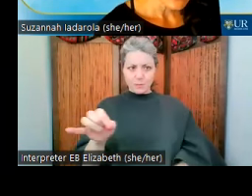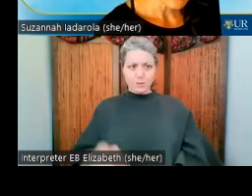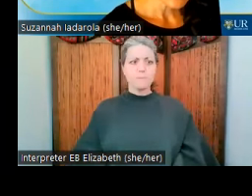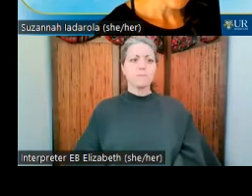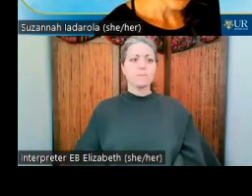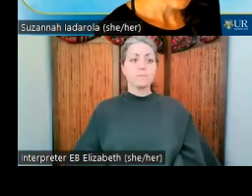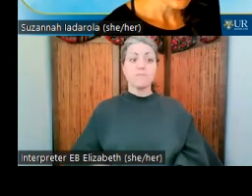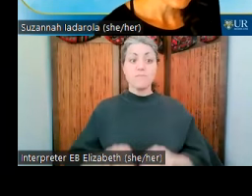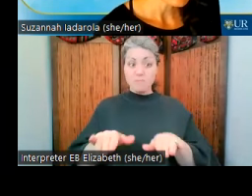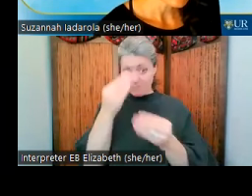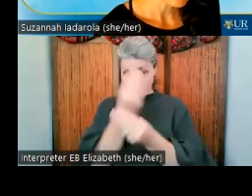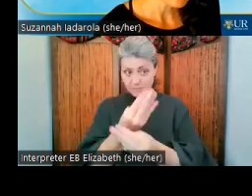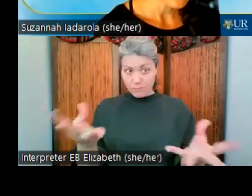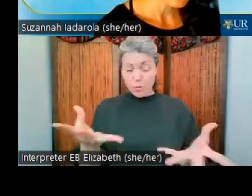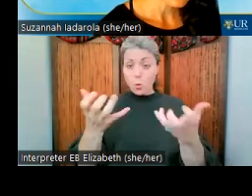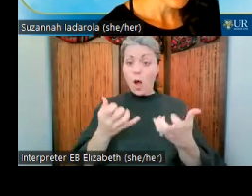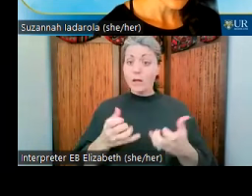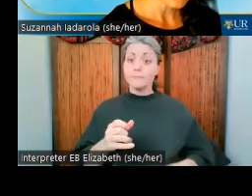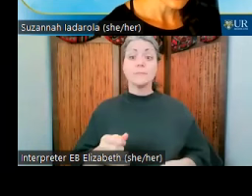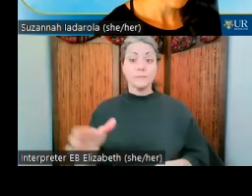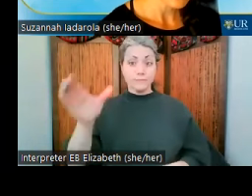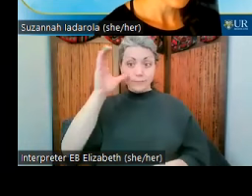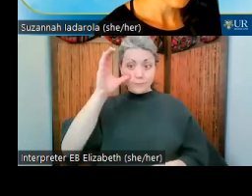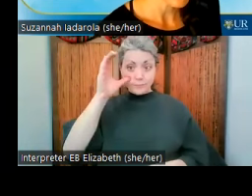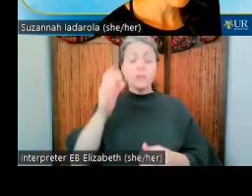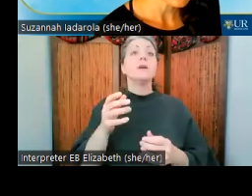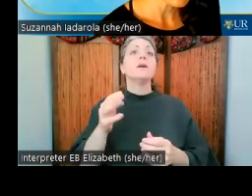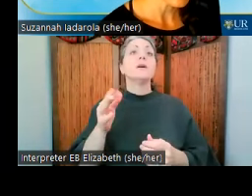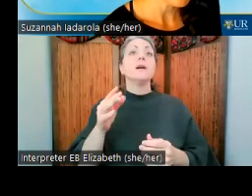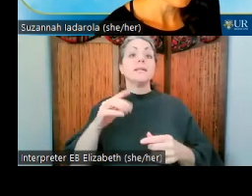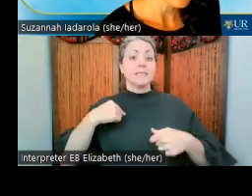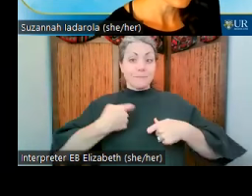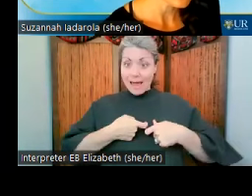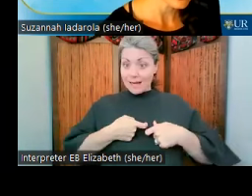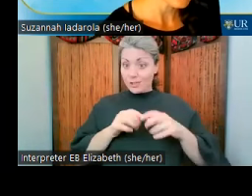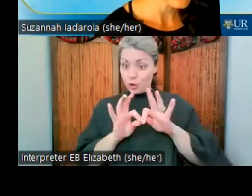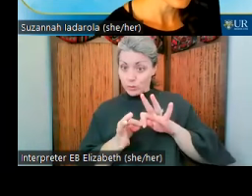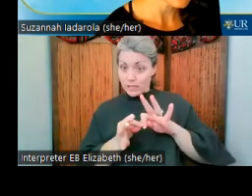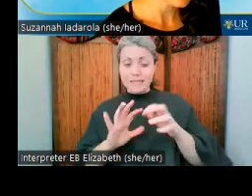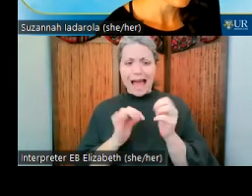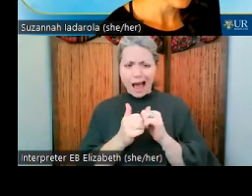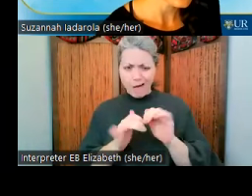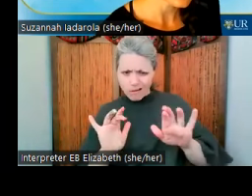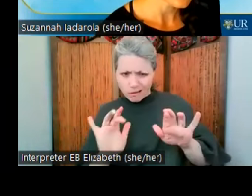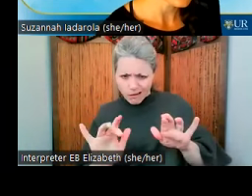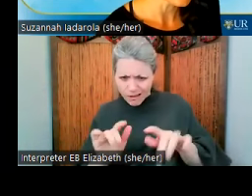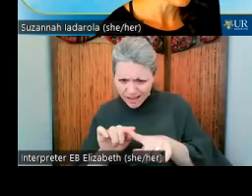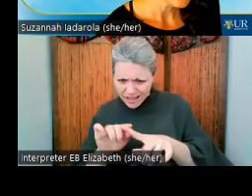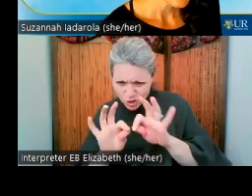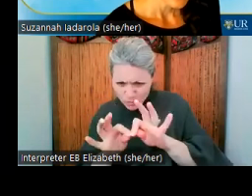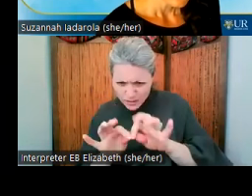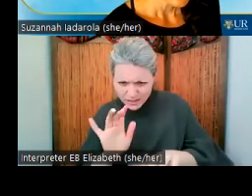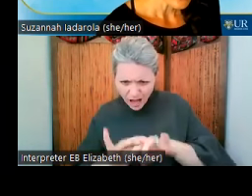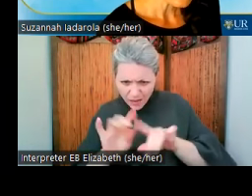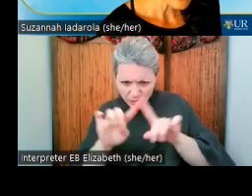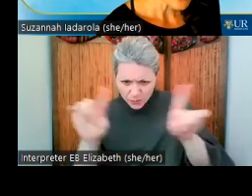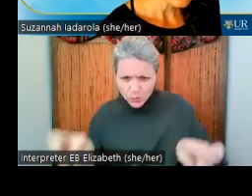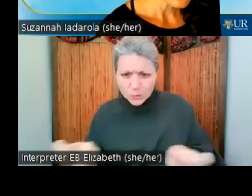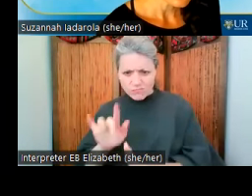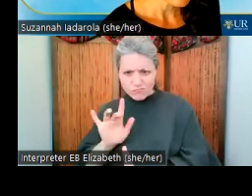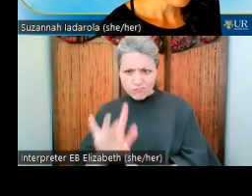Spanish live interpretation is available by clicking that interpretation button at the bottom of your screen. You should see it reflected here. We are